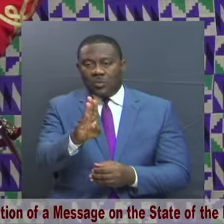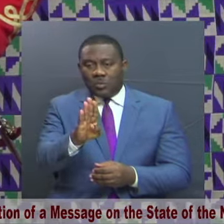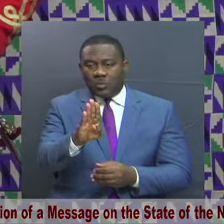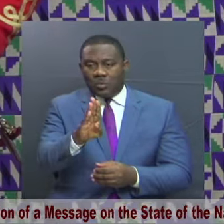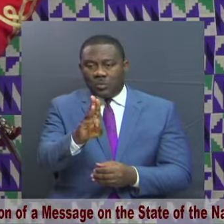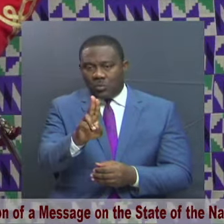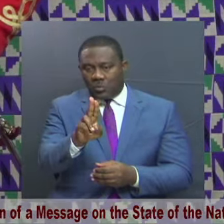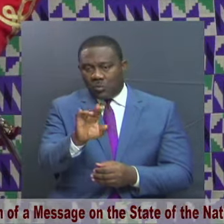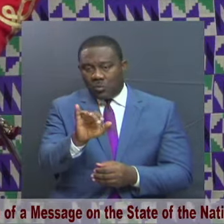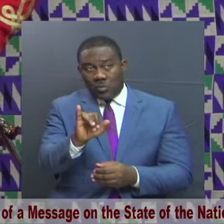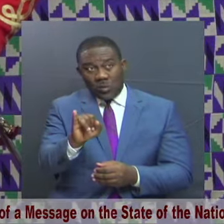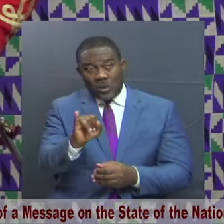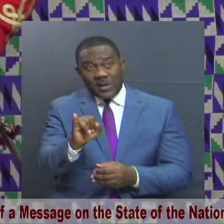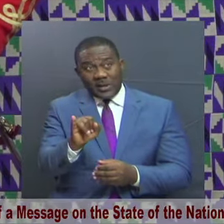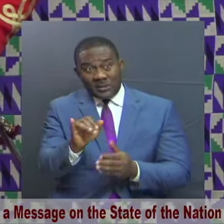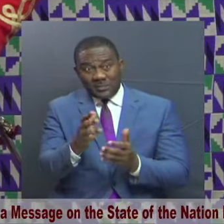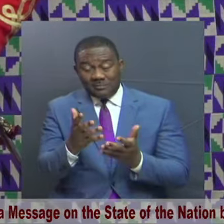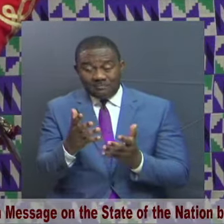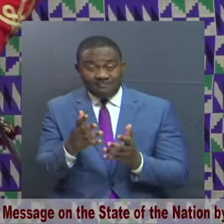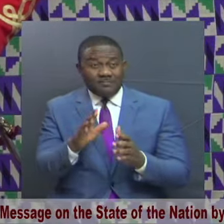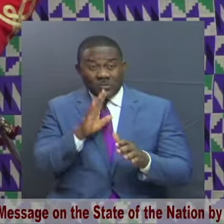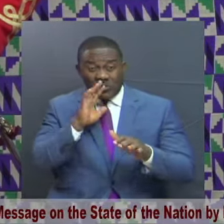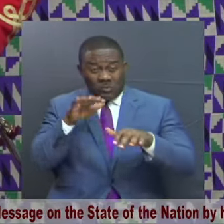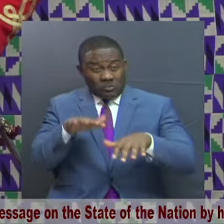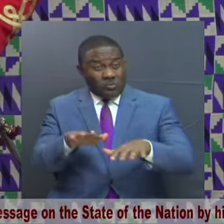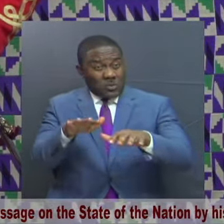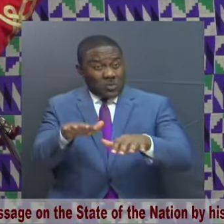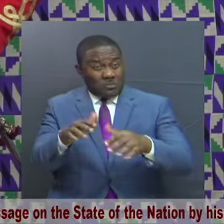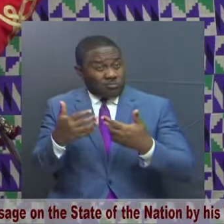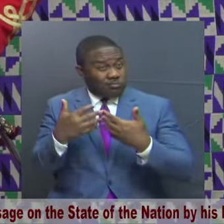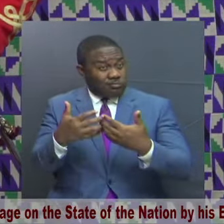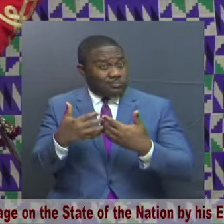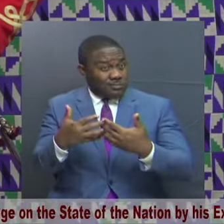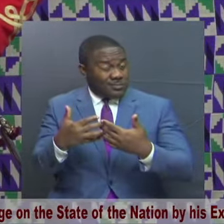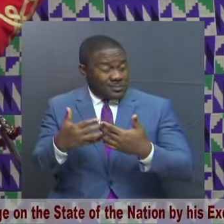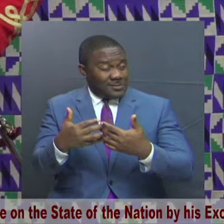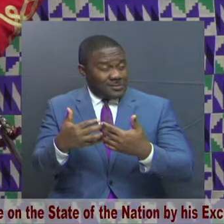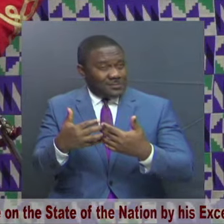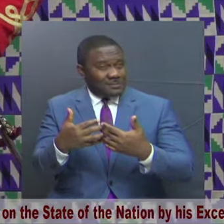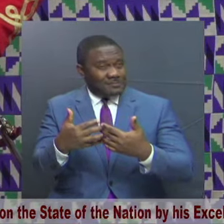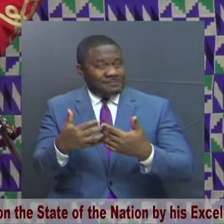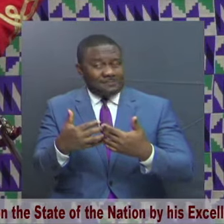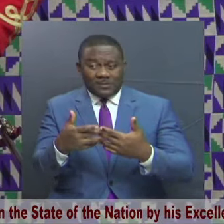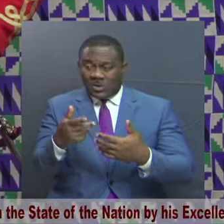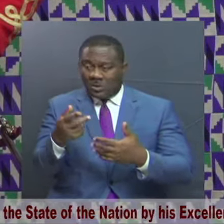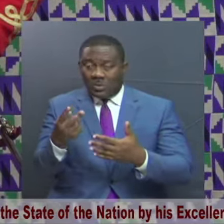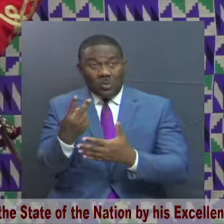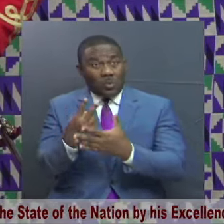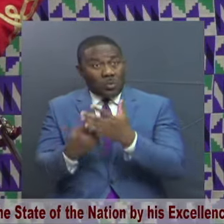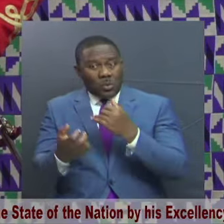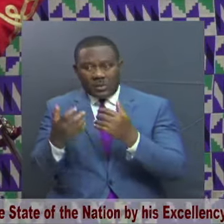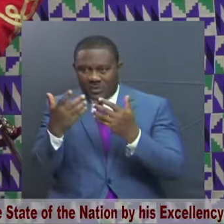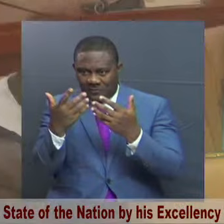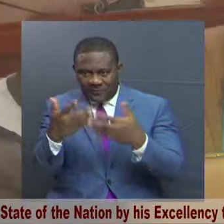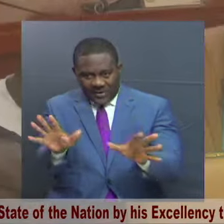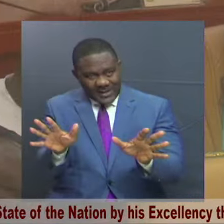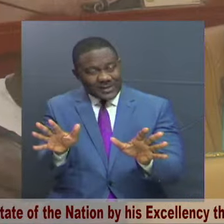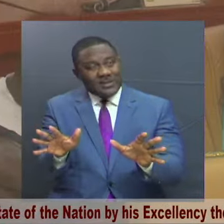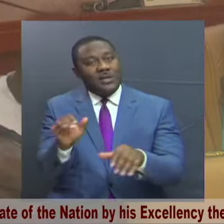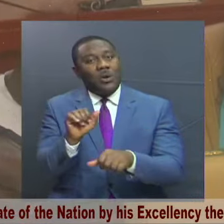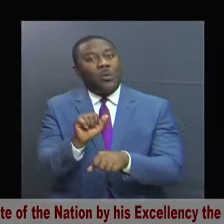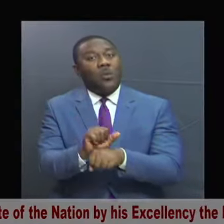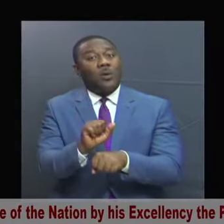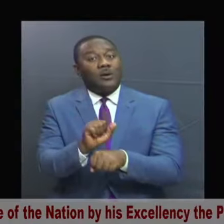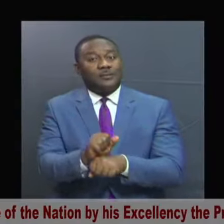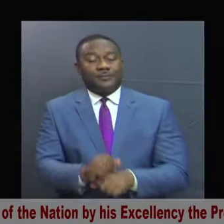as the 15 megawatt solar PV at Calo have been completed and both are operational